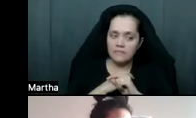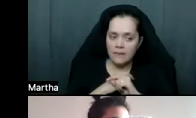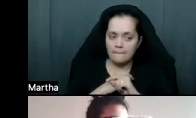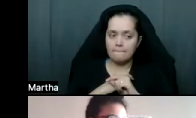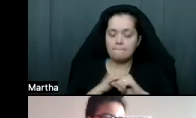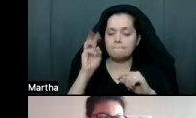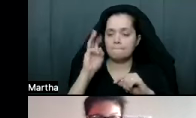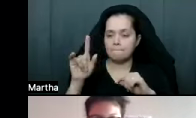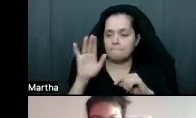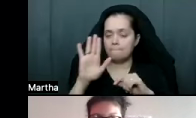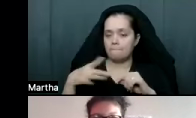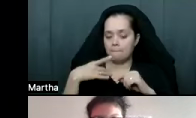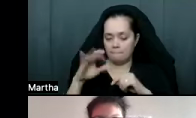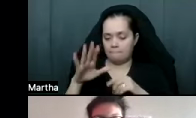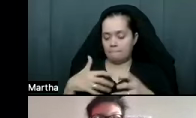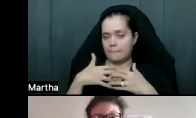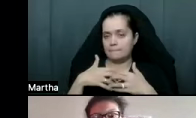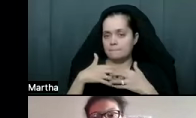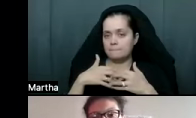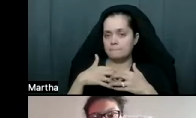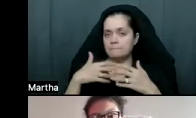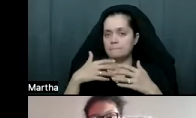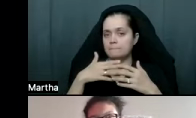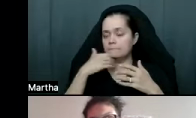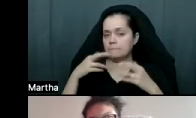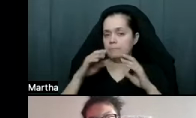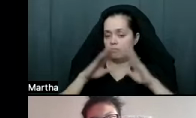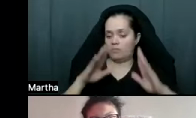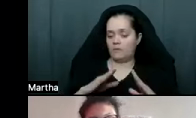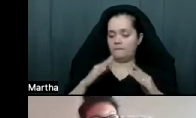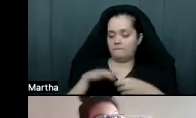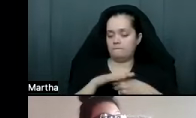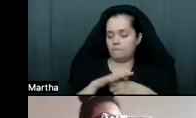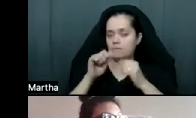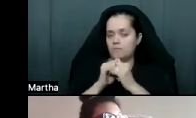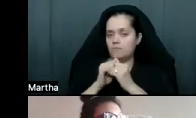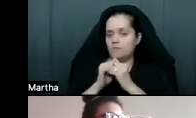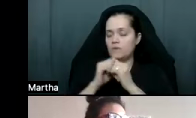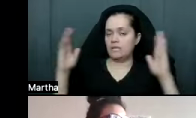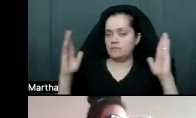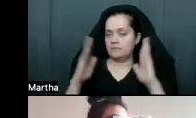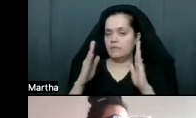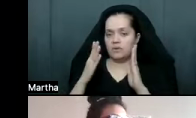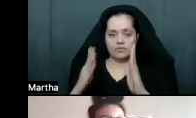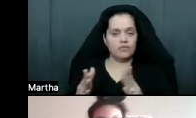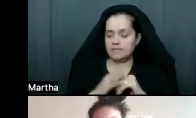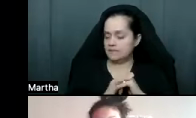Well, would you like your factory to be in a residential neighborhood with narrow streets?